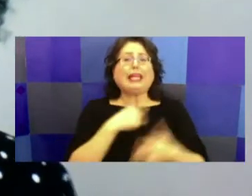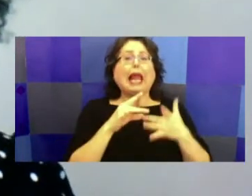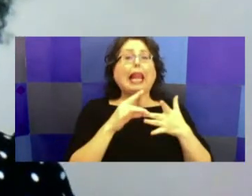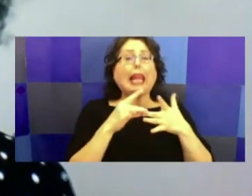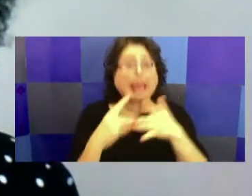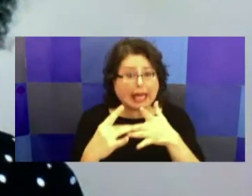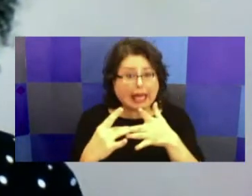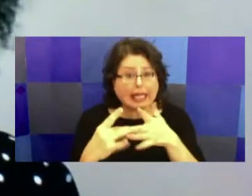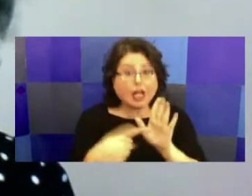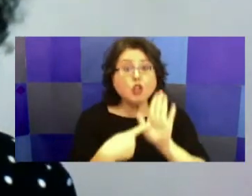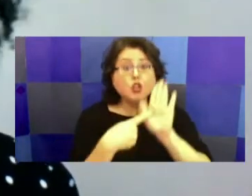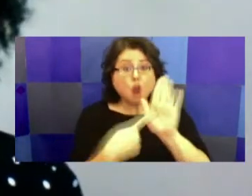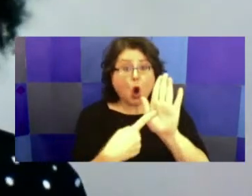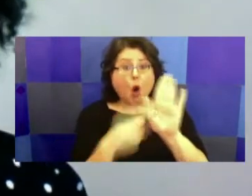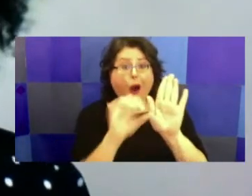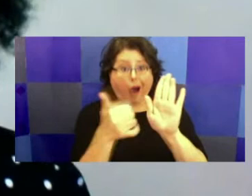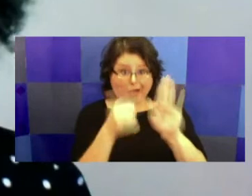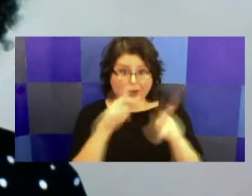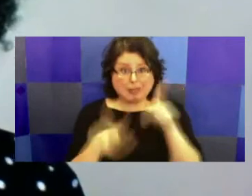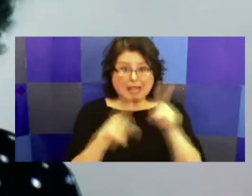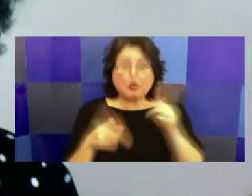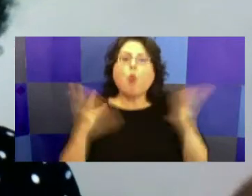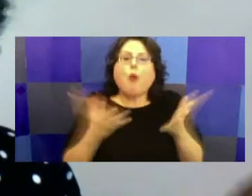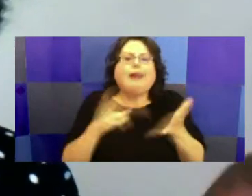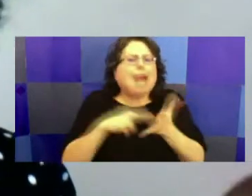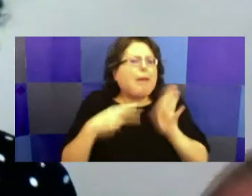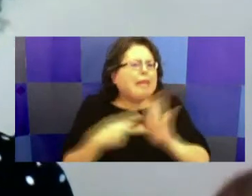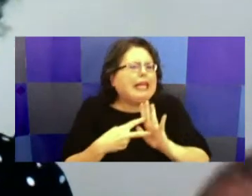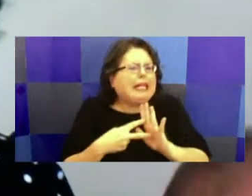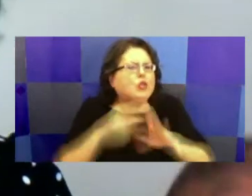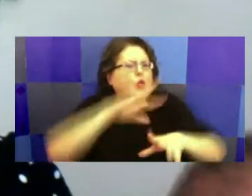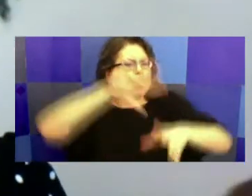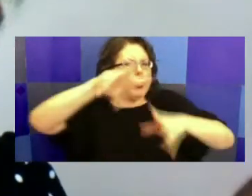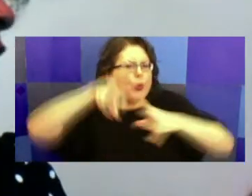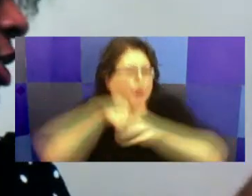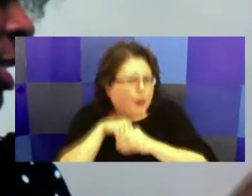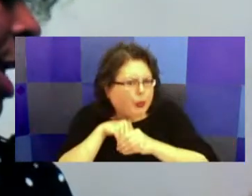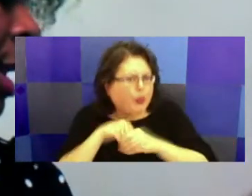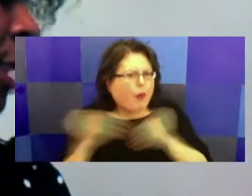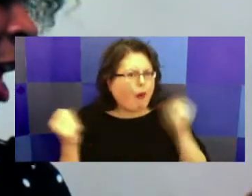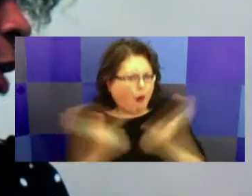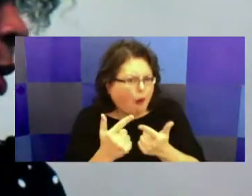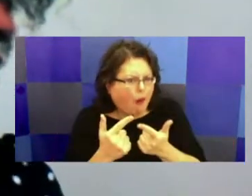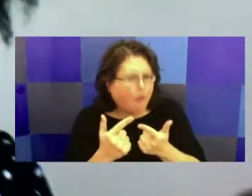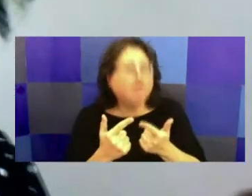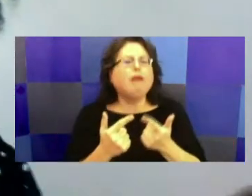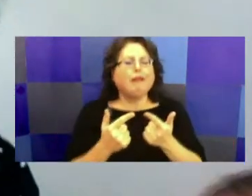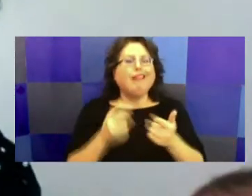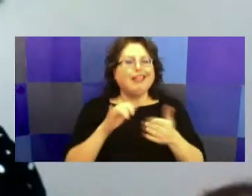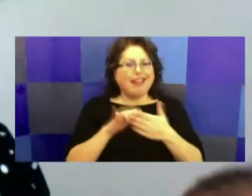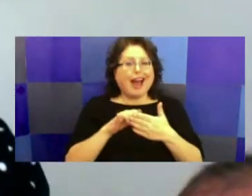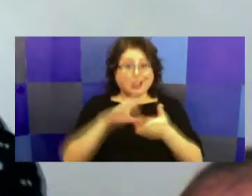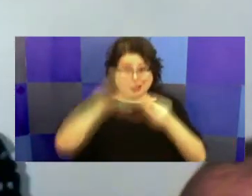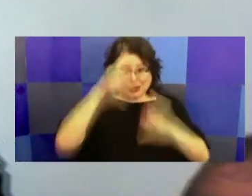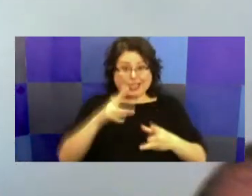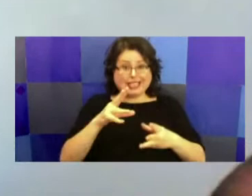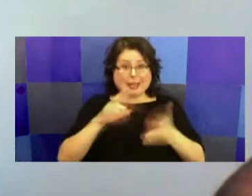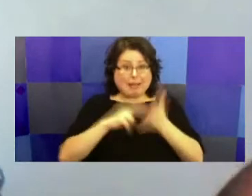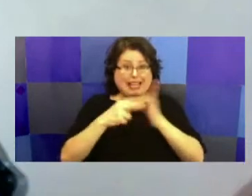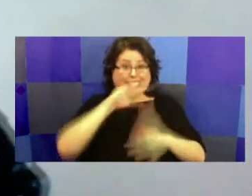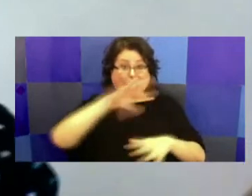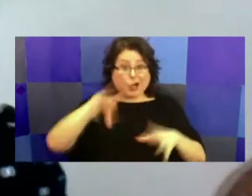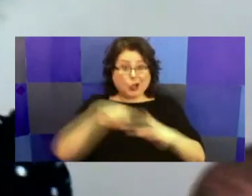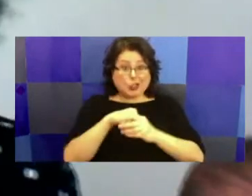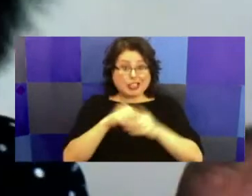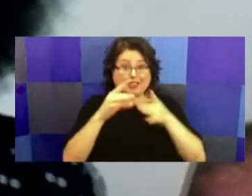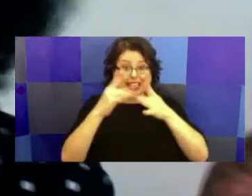and showing people what it means to be inclusive. It's important that our students understand that inclusive leadership is not just the right